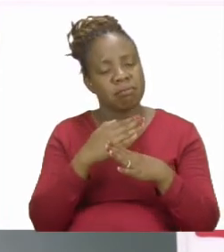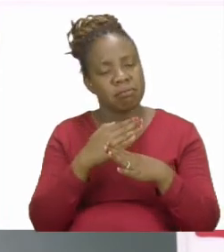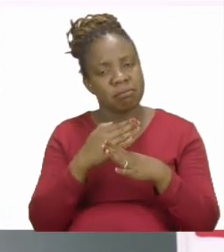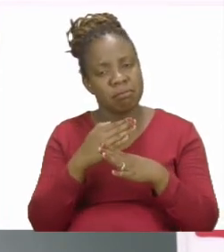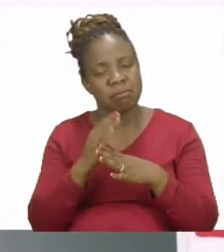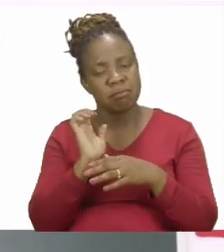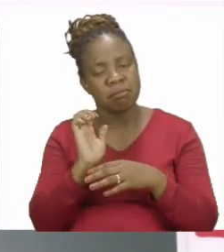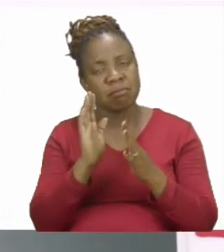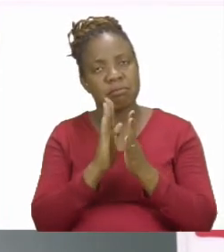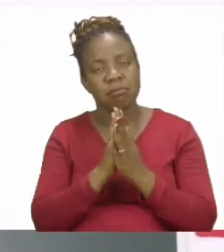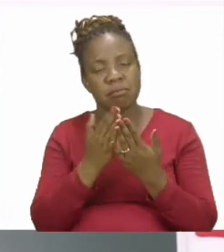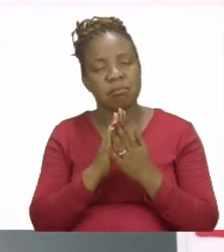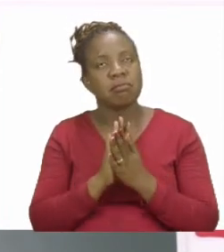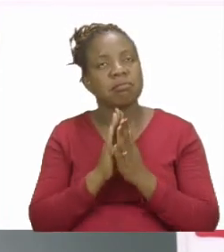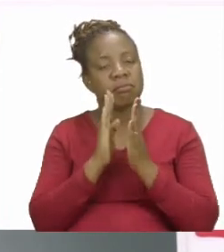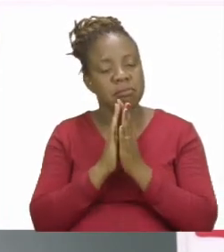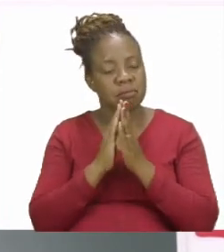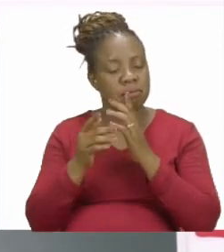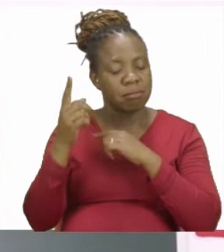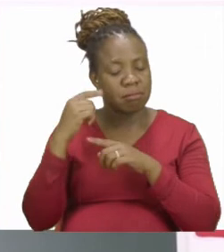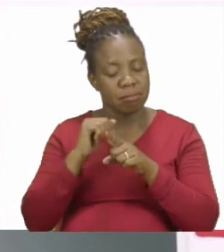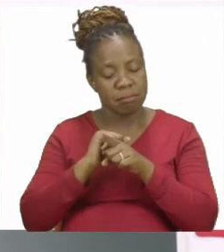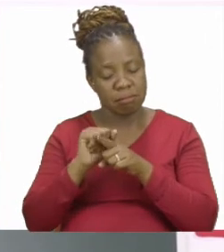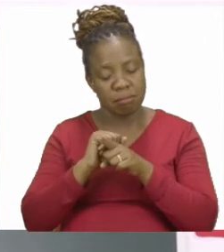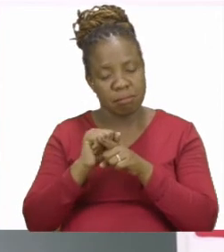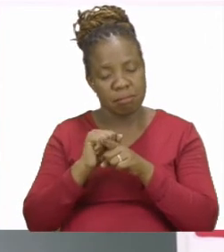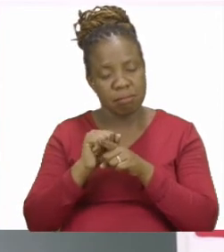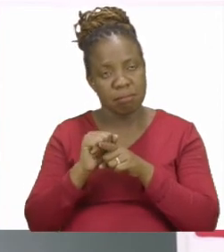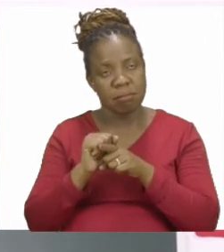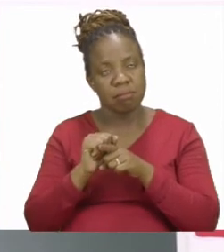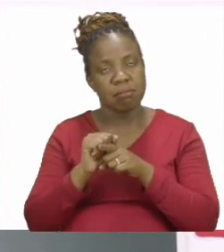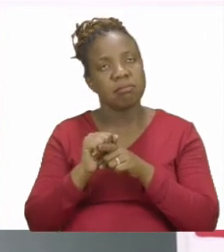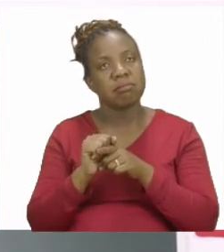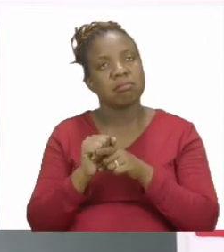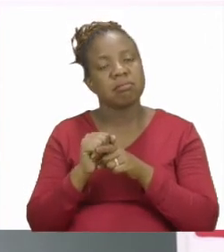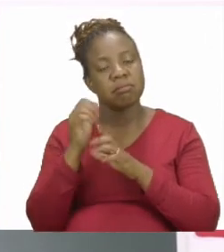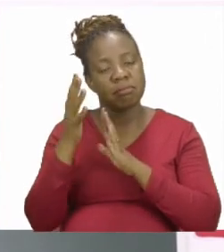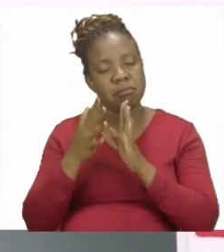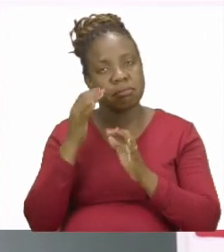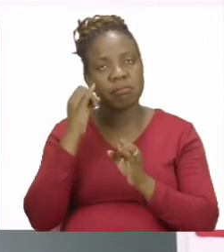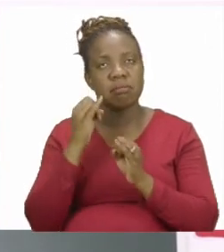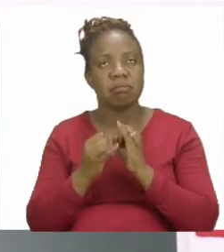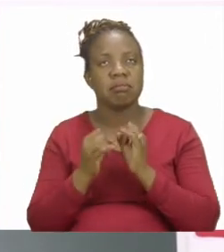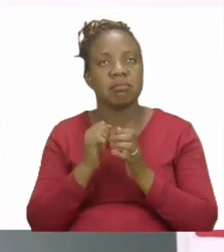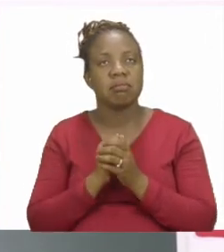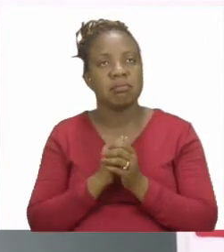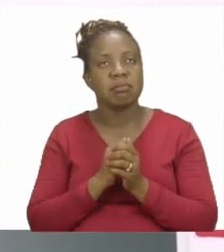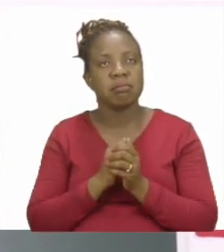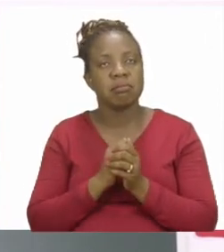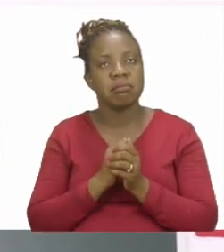the words one more time, and then you go ahead and find these words in your crossword, circle